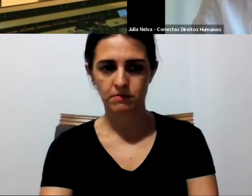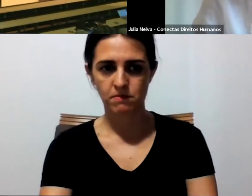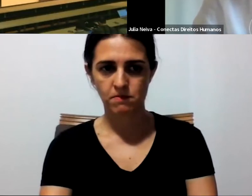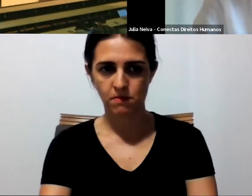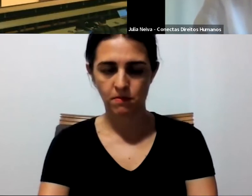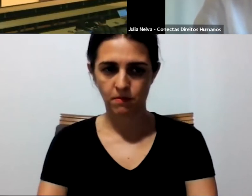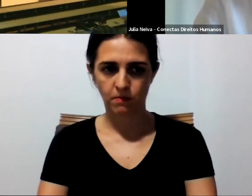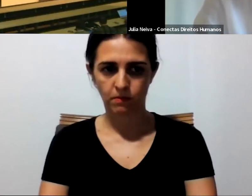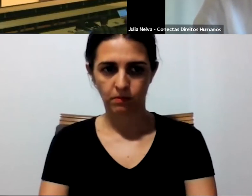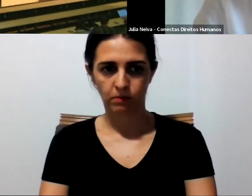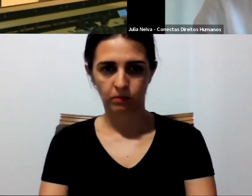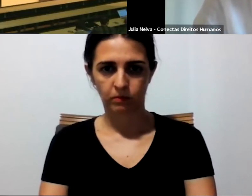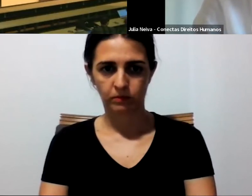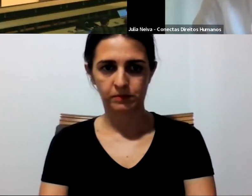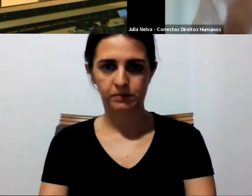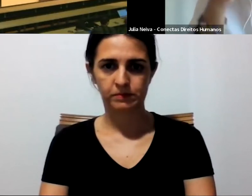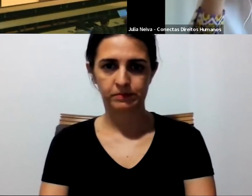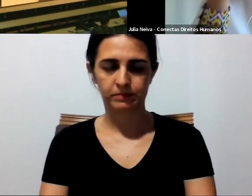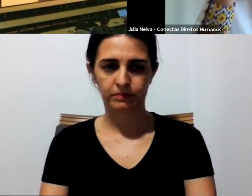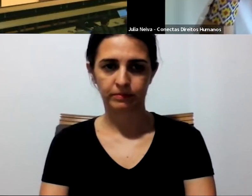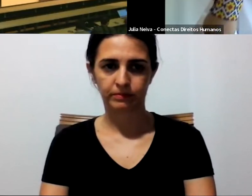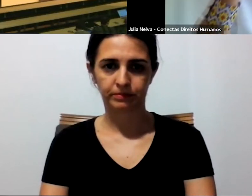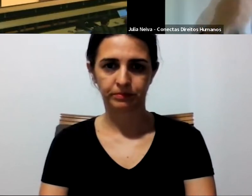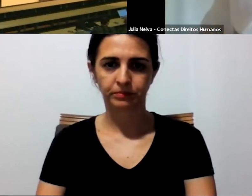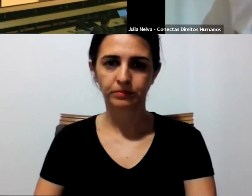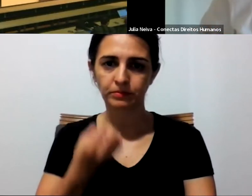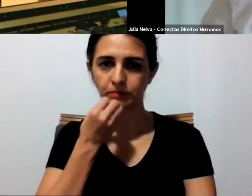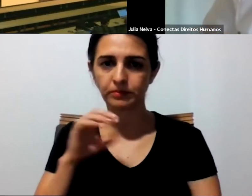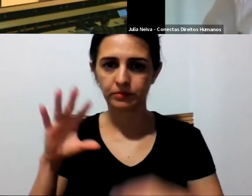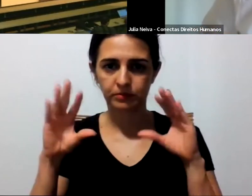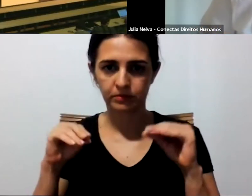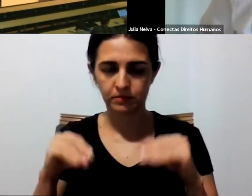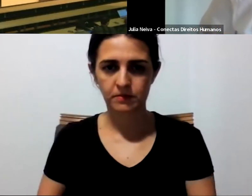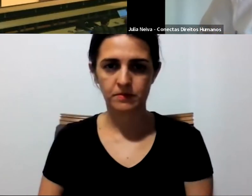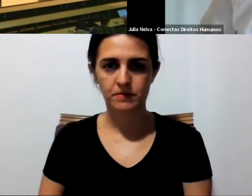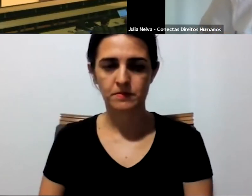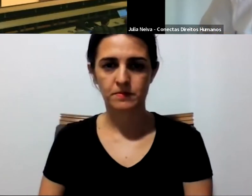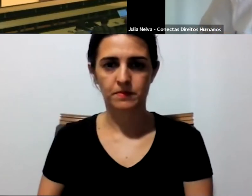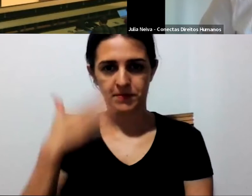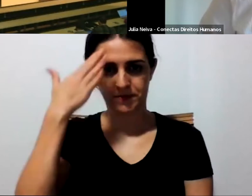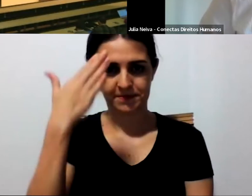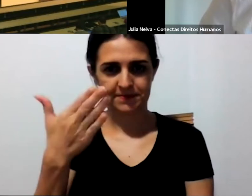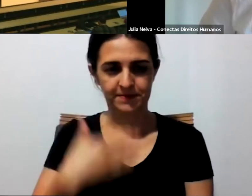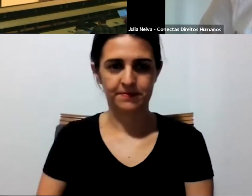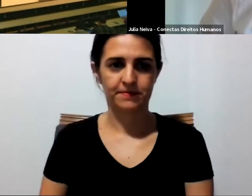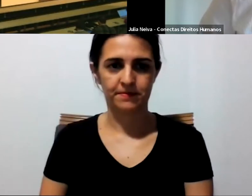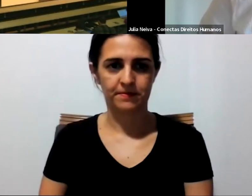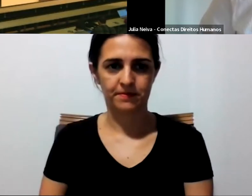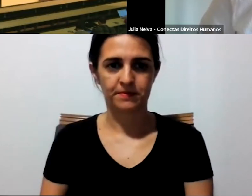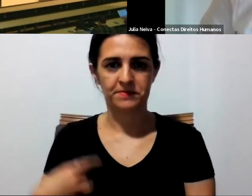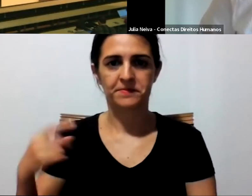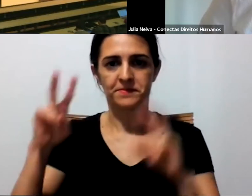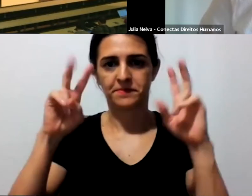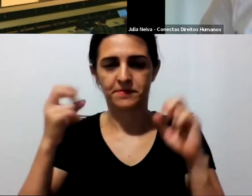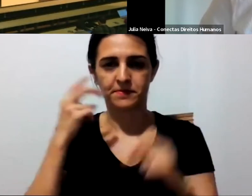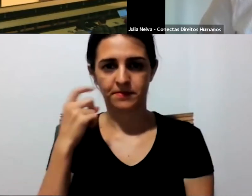Development Agency, and from what we gather within Brazil's accession process, you're not planning